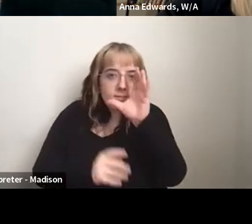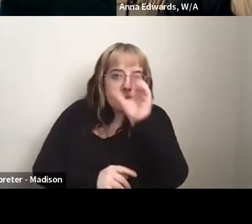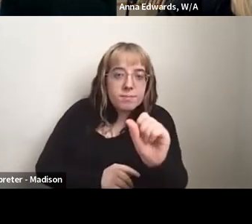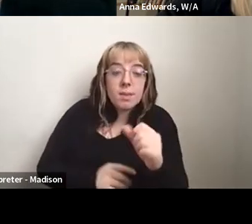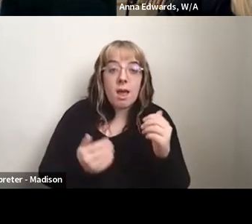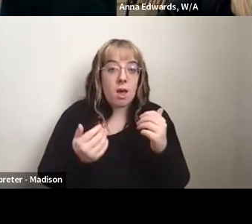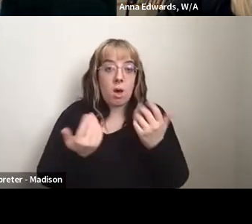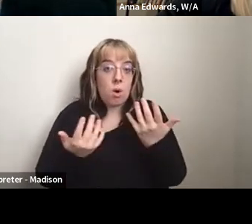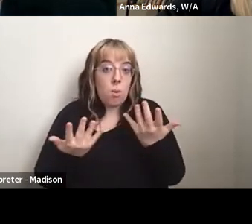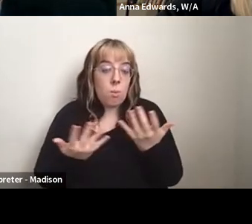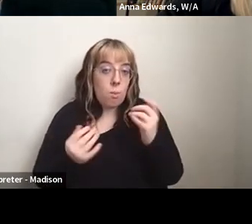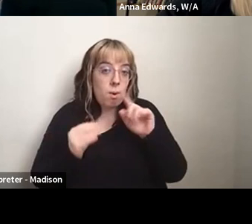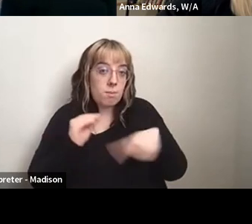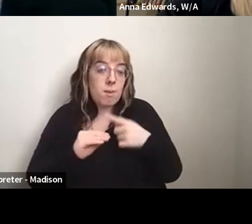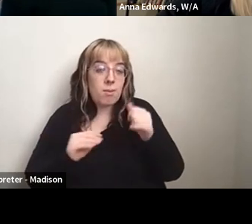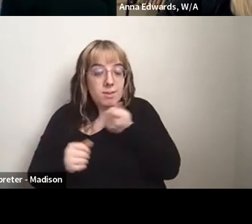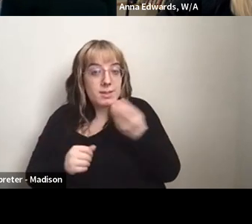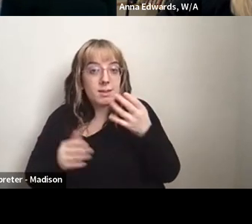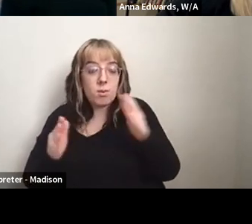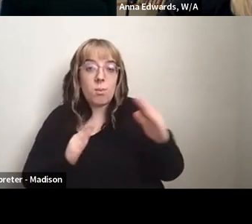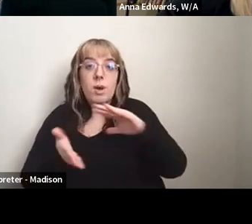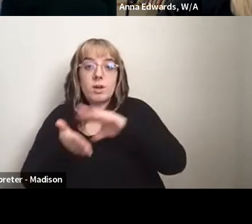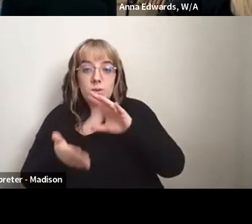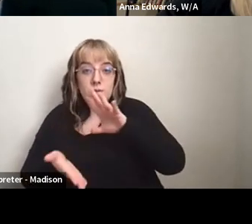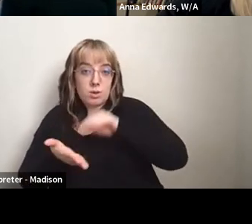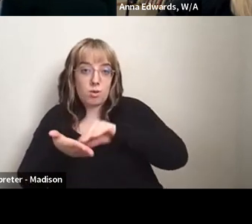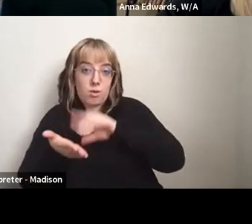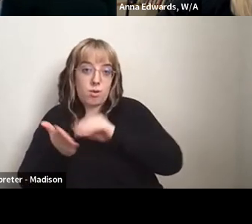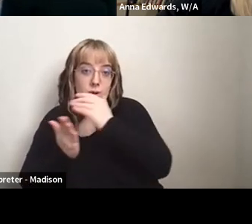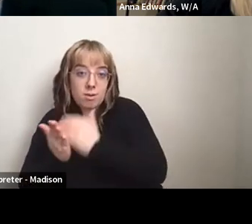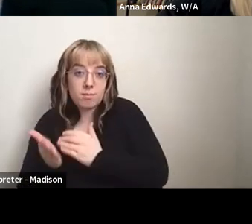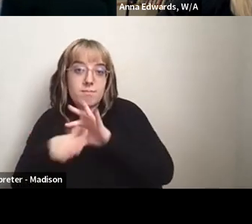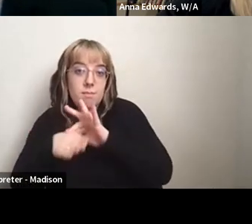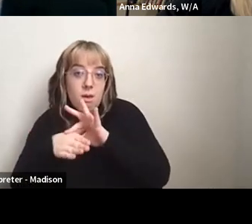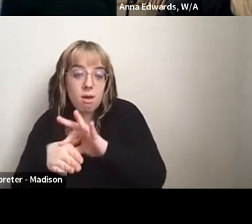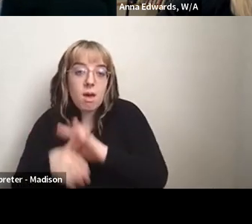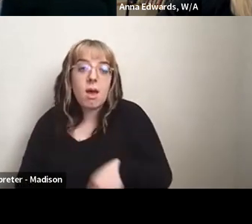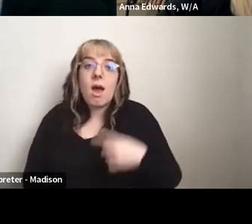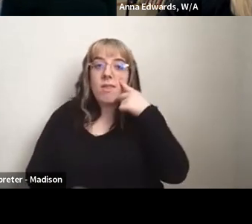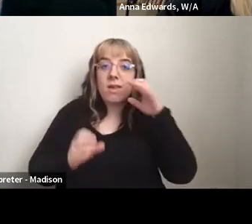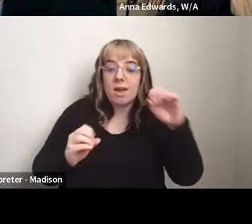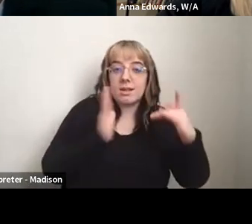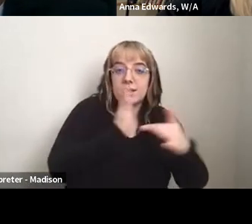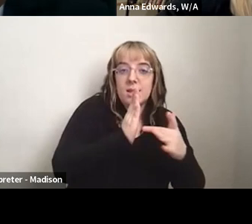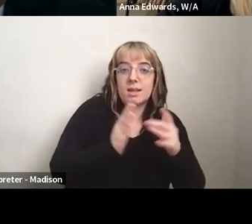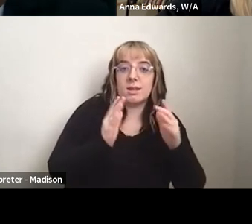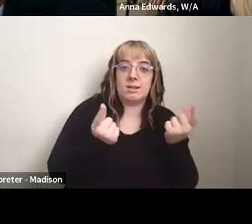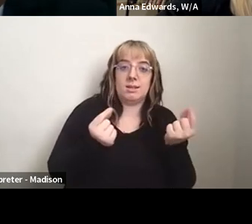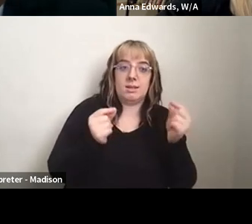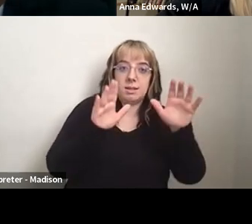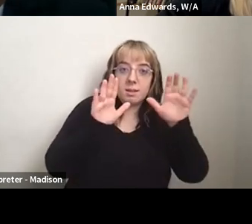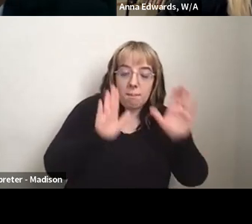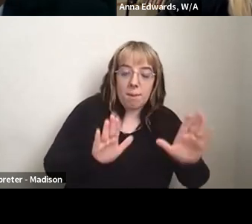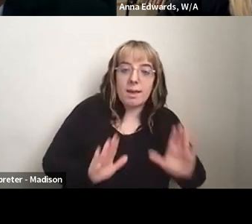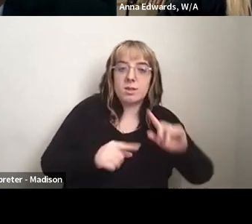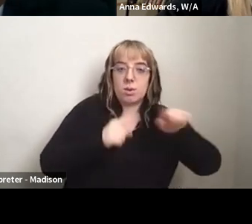students learn content? And I think EdTech does a great when powered and when harnessed